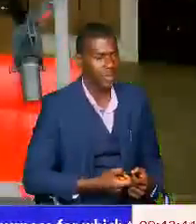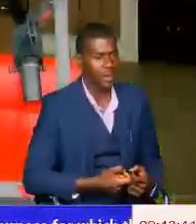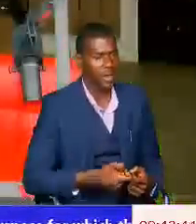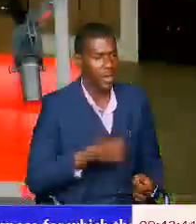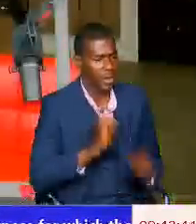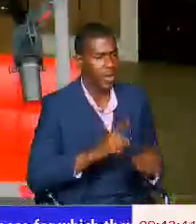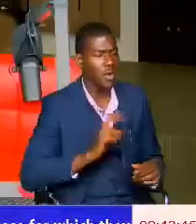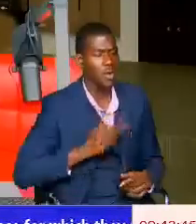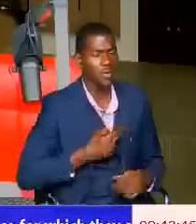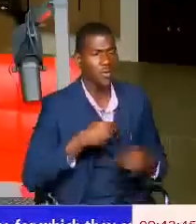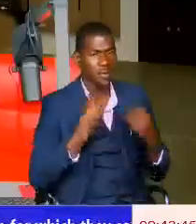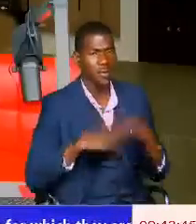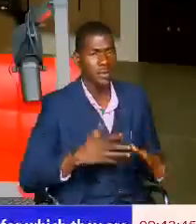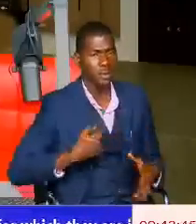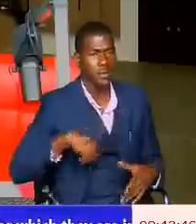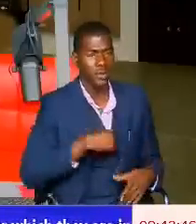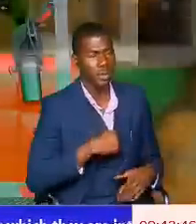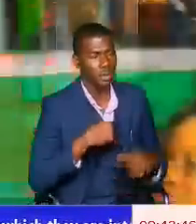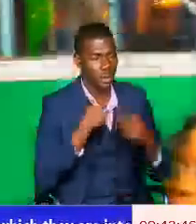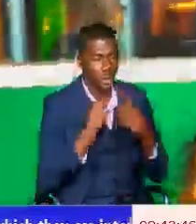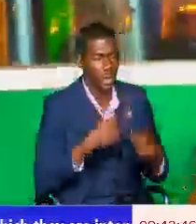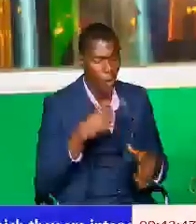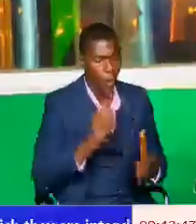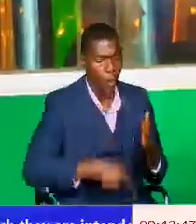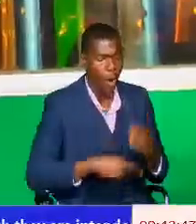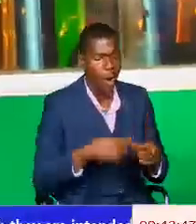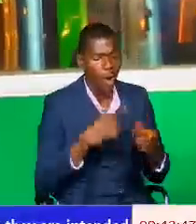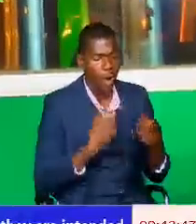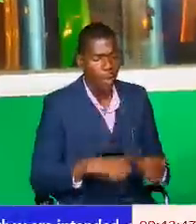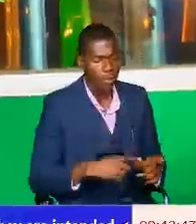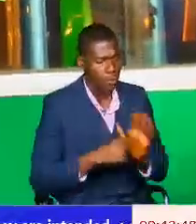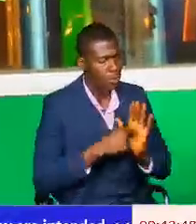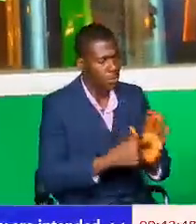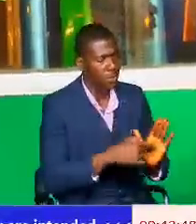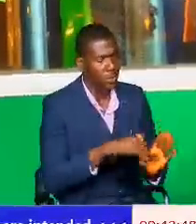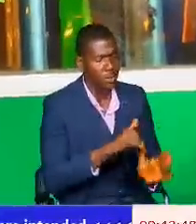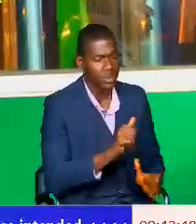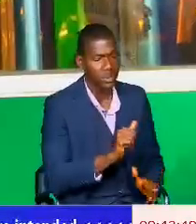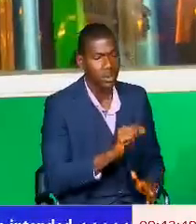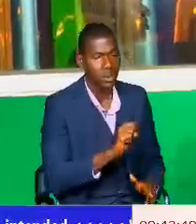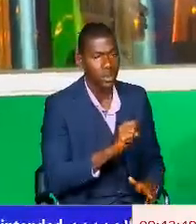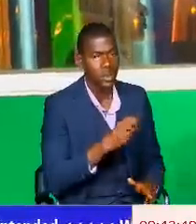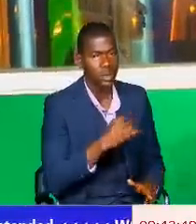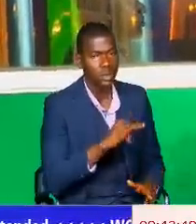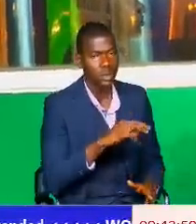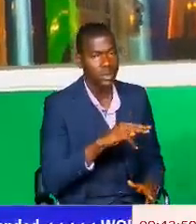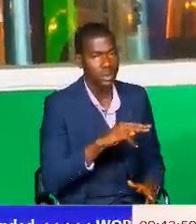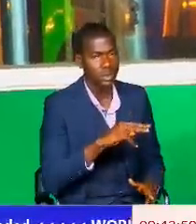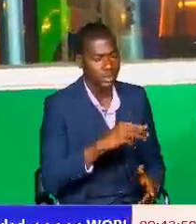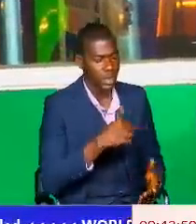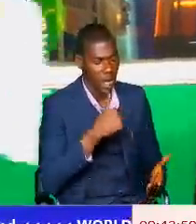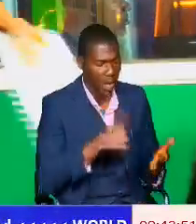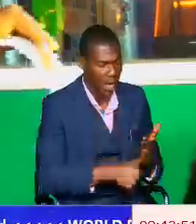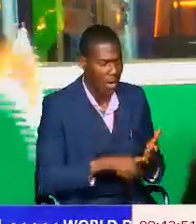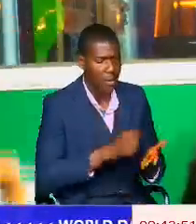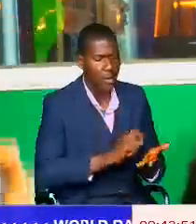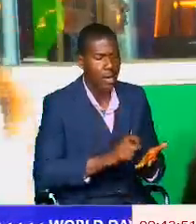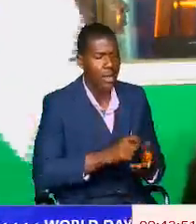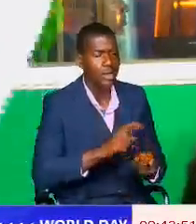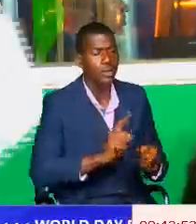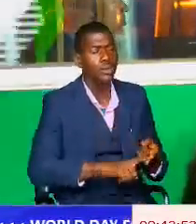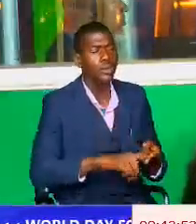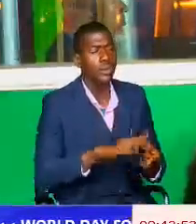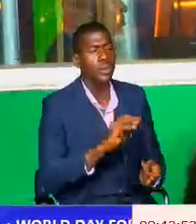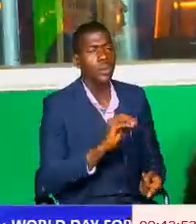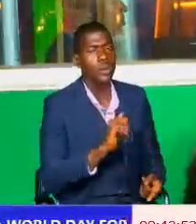We tell them what happened. Show them Yashim letter where he writes to the board. Say he no one continue